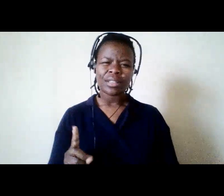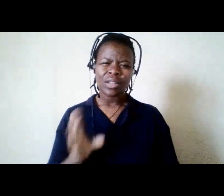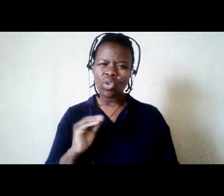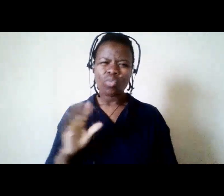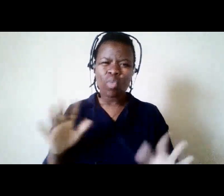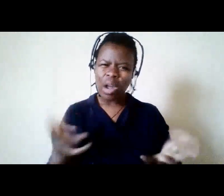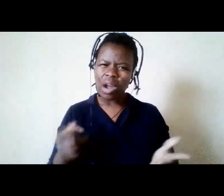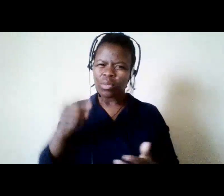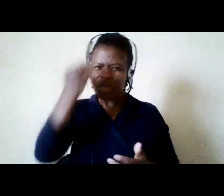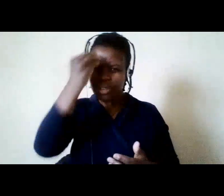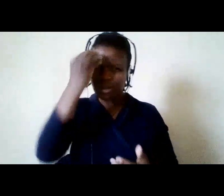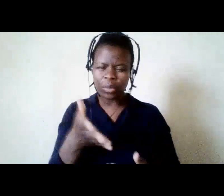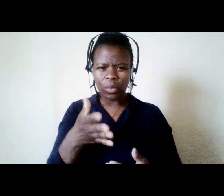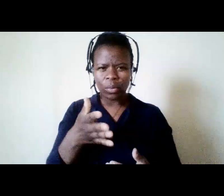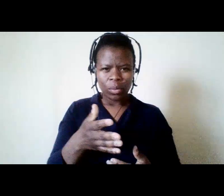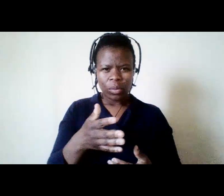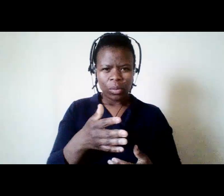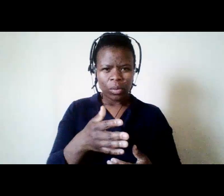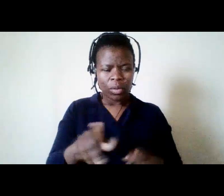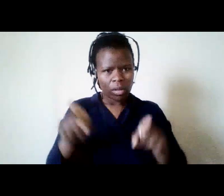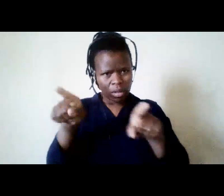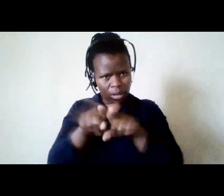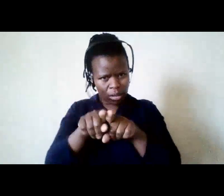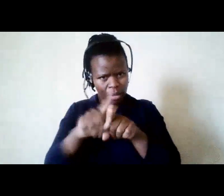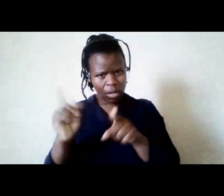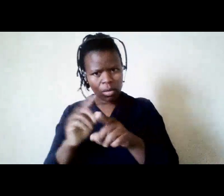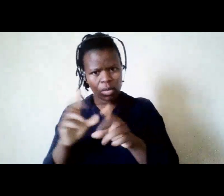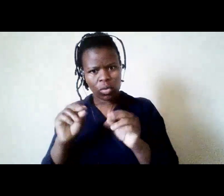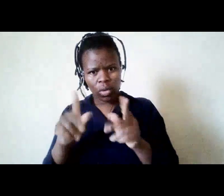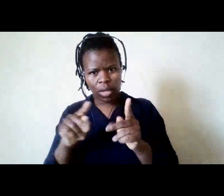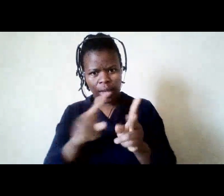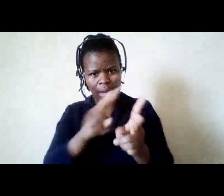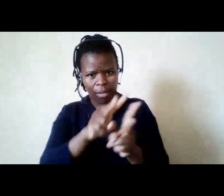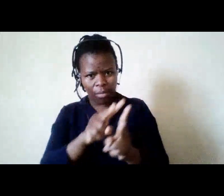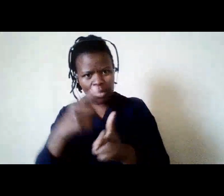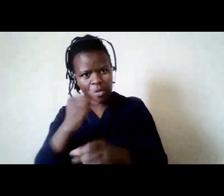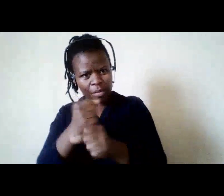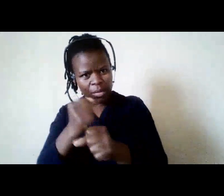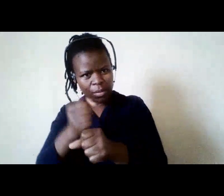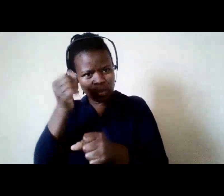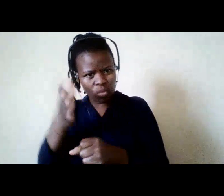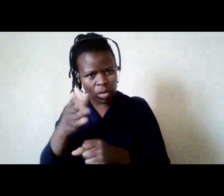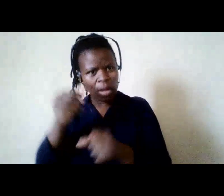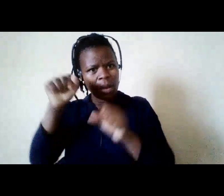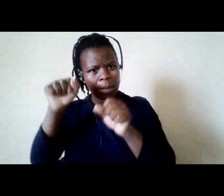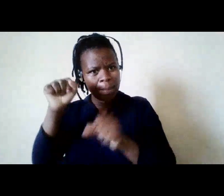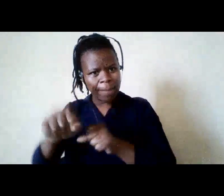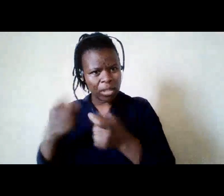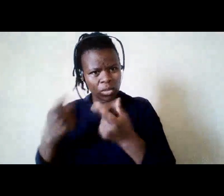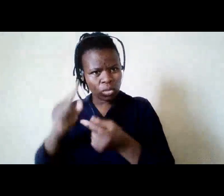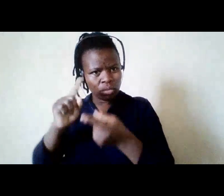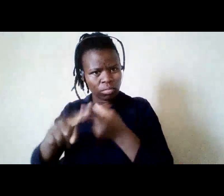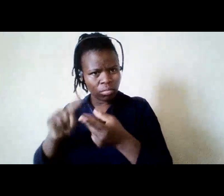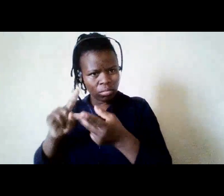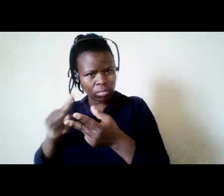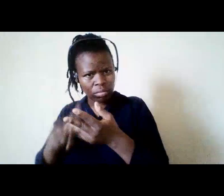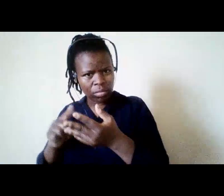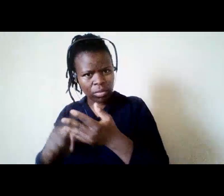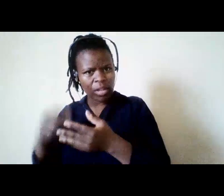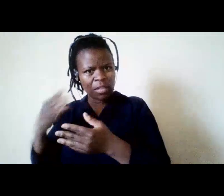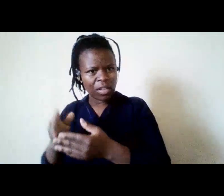say, it's like you're employed for a job. This is what you're supposed to do, and then the thing you're supposed to do for the job comes up, and then you block the